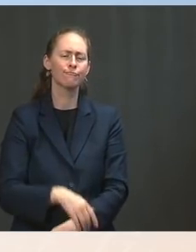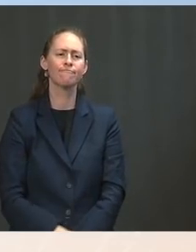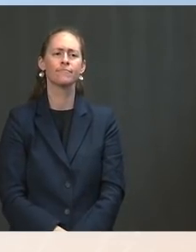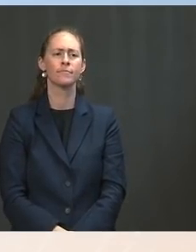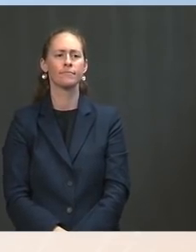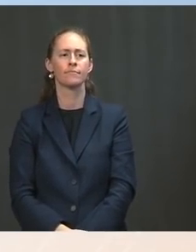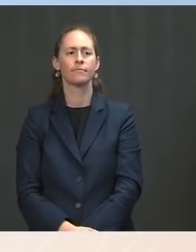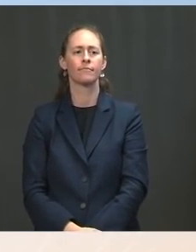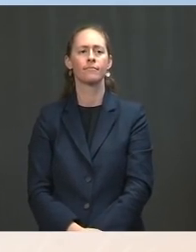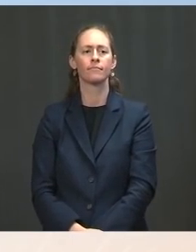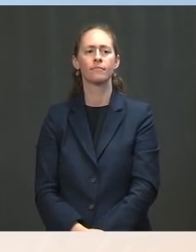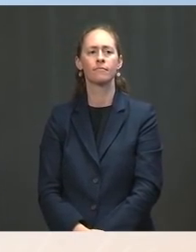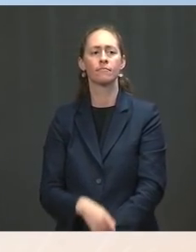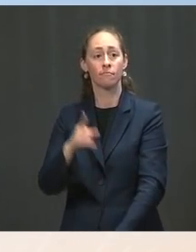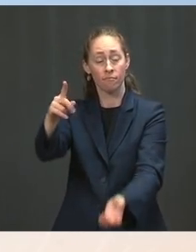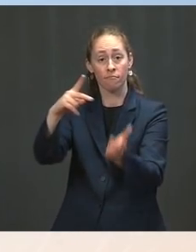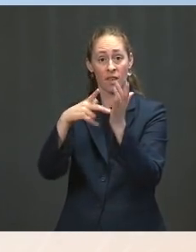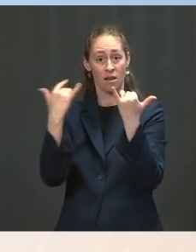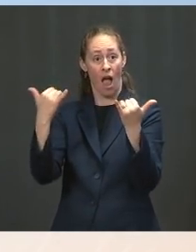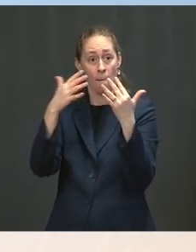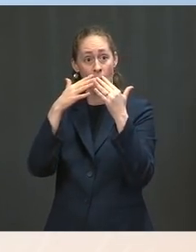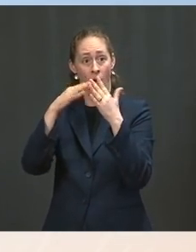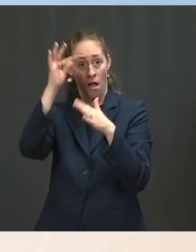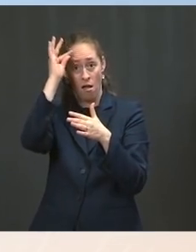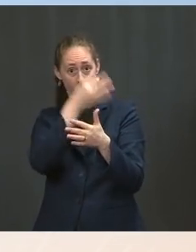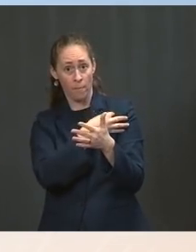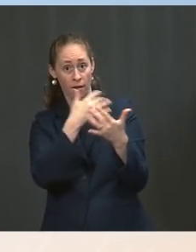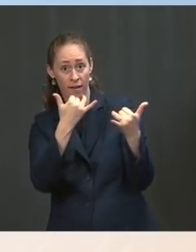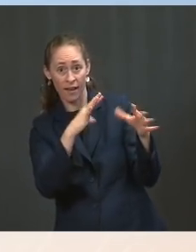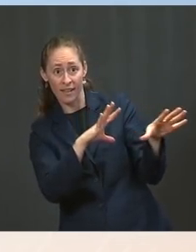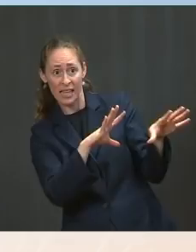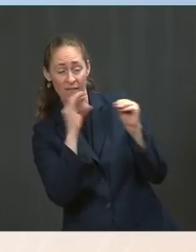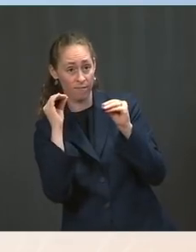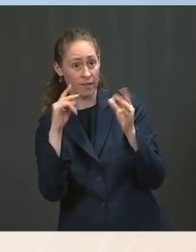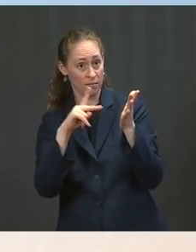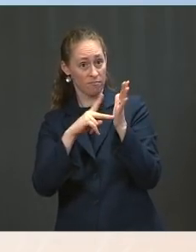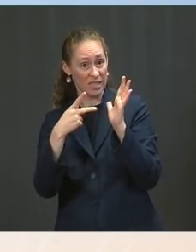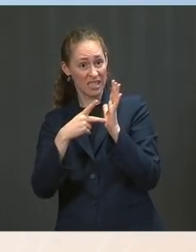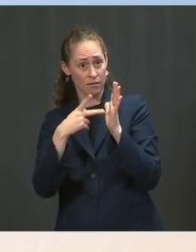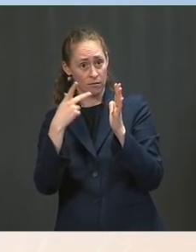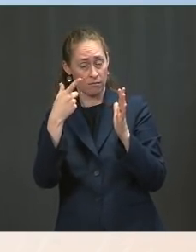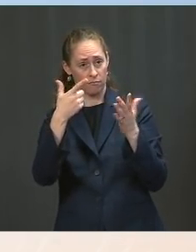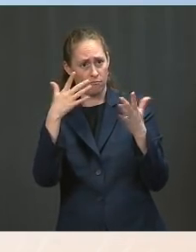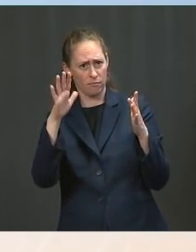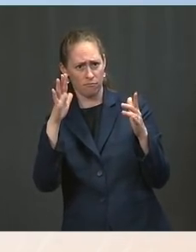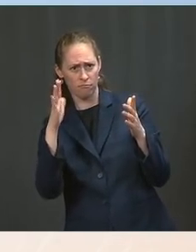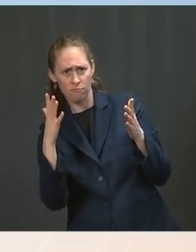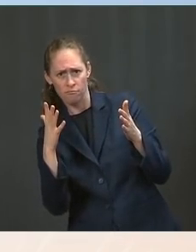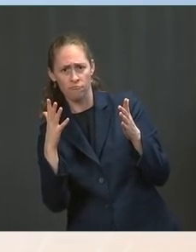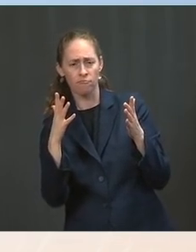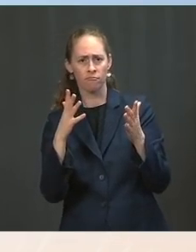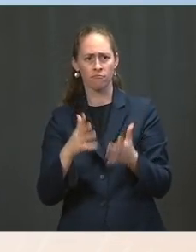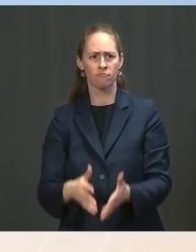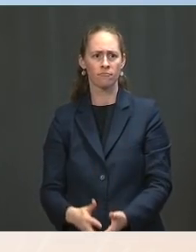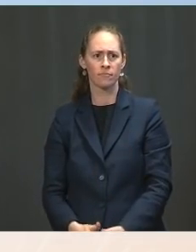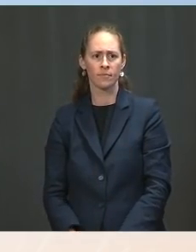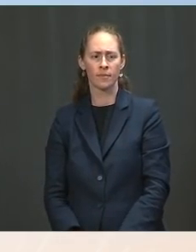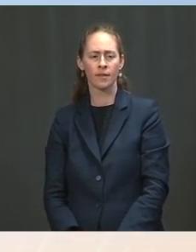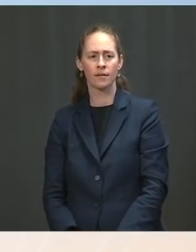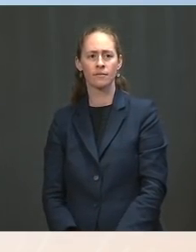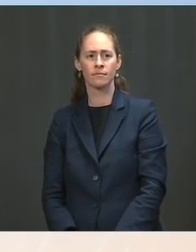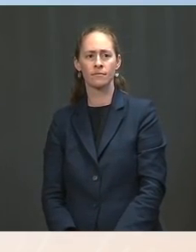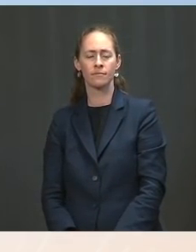who want to get out. Did you mean Kabul or did you mean the entire country? And second, one of the things that you all bragged about